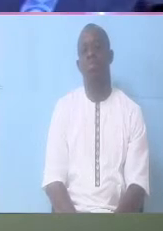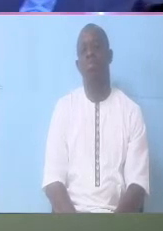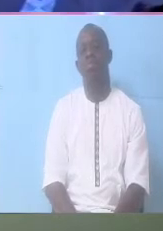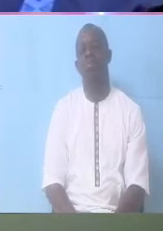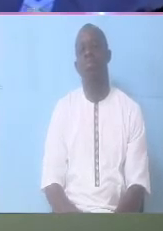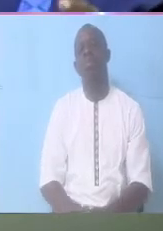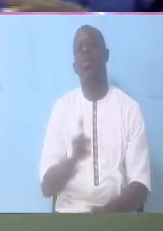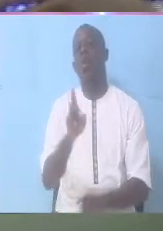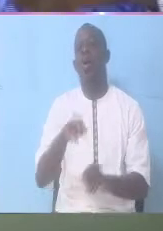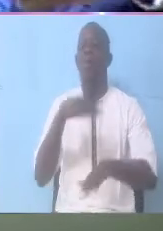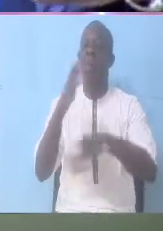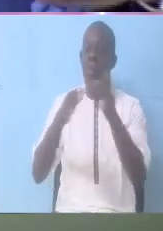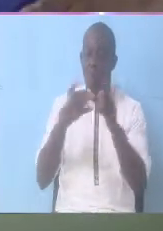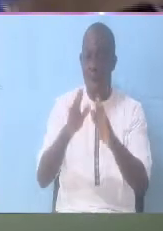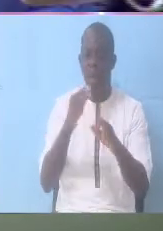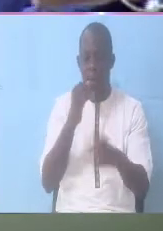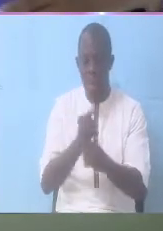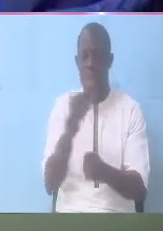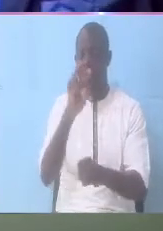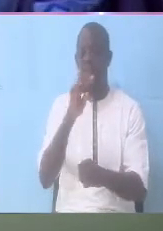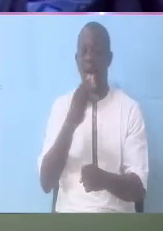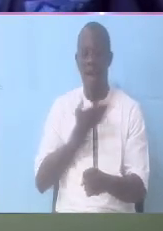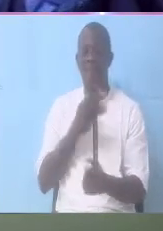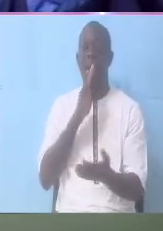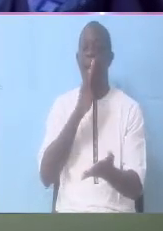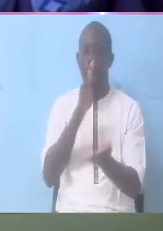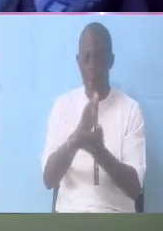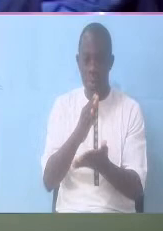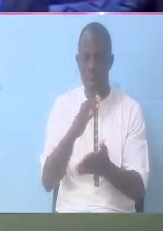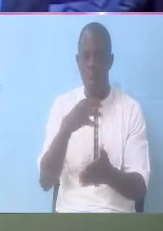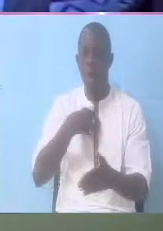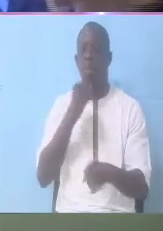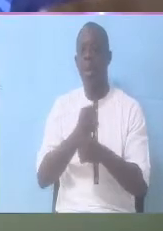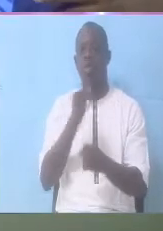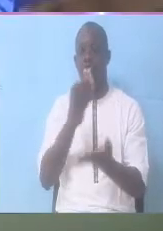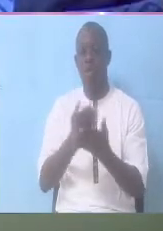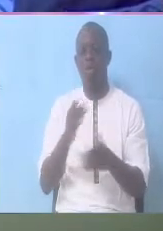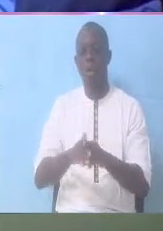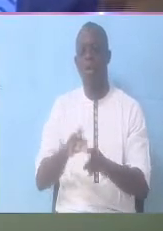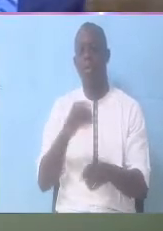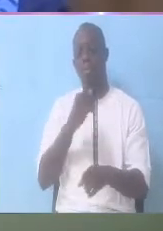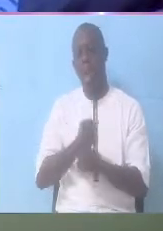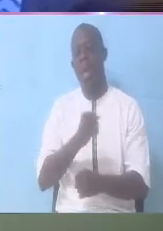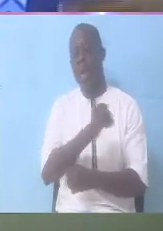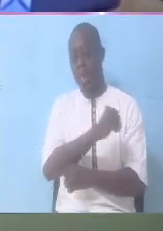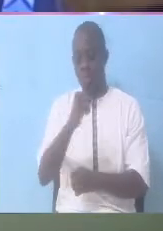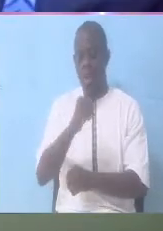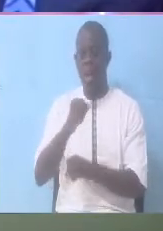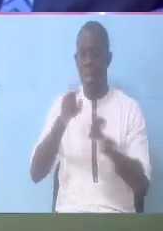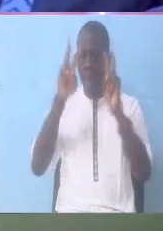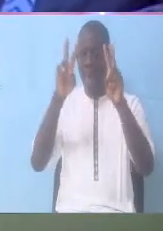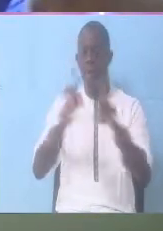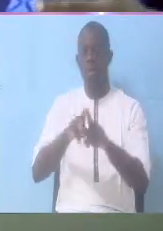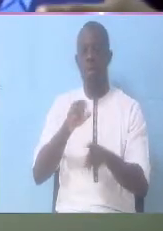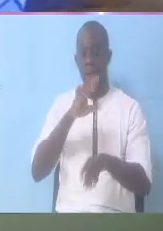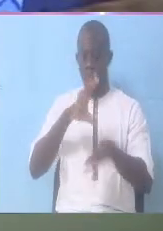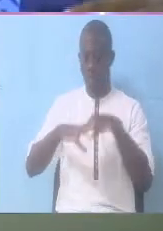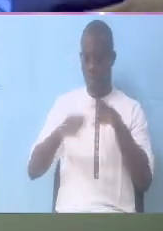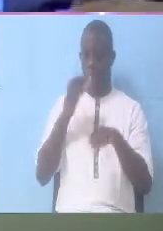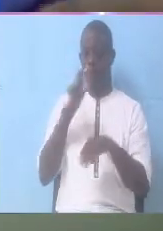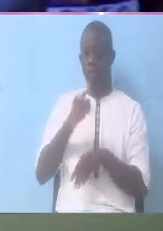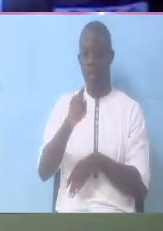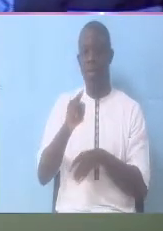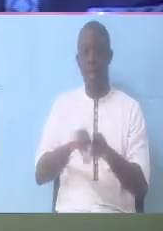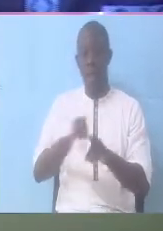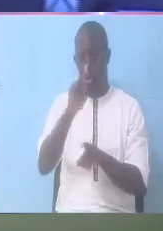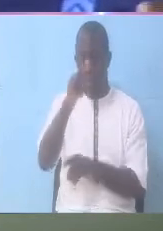to dodge away from it. You don't just hear listen. You agreed that video recording was kept. Yes.